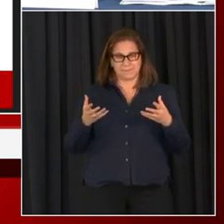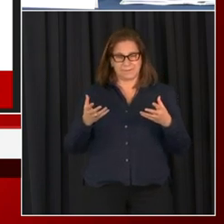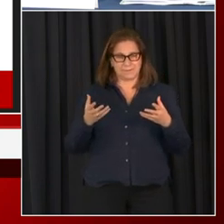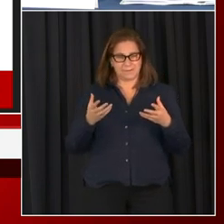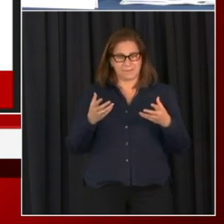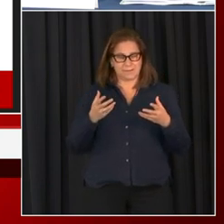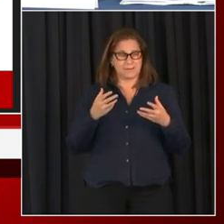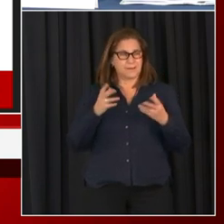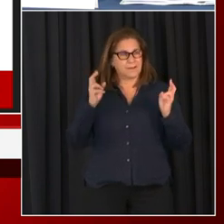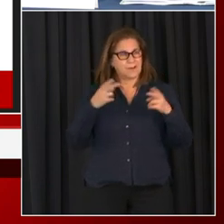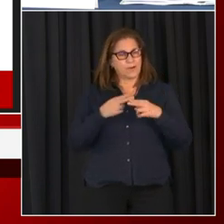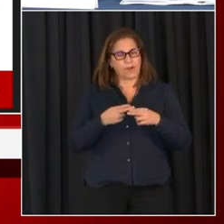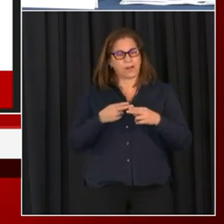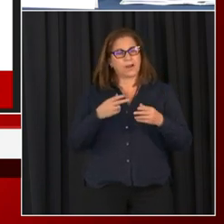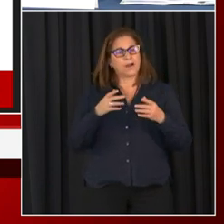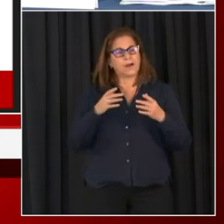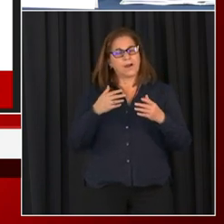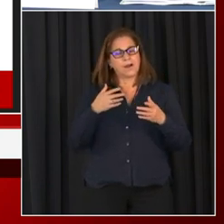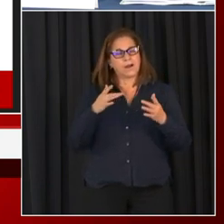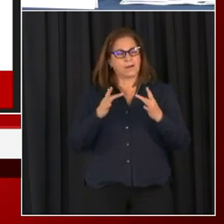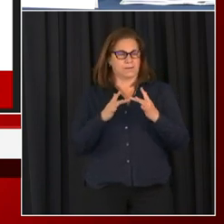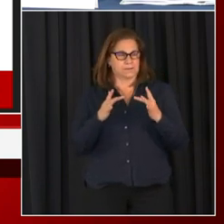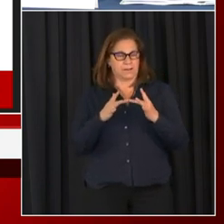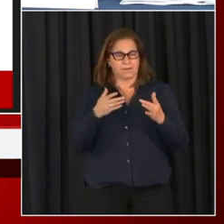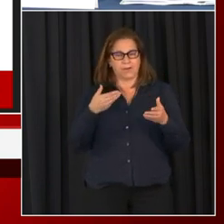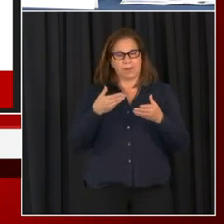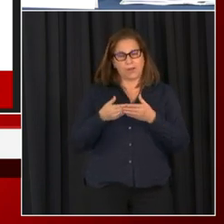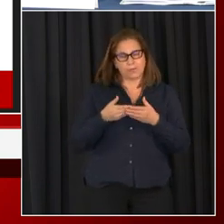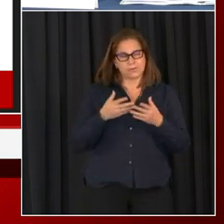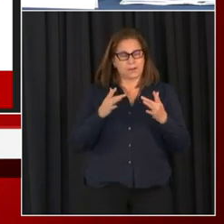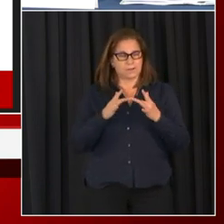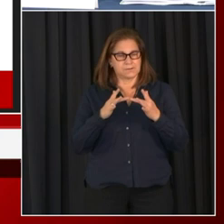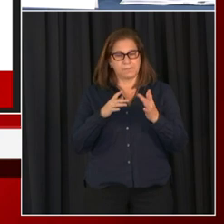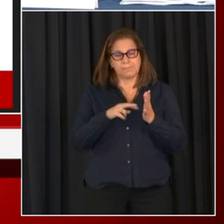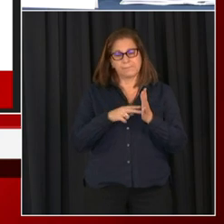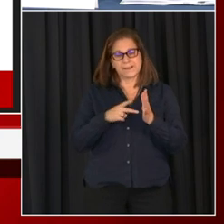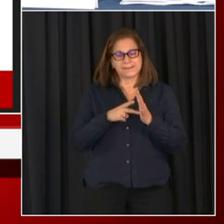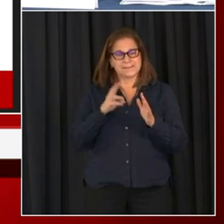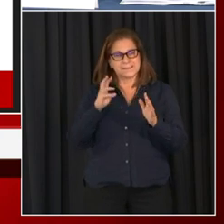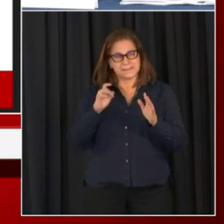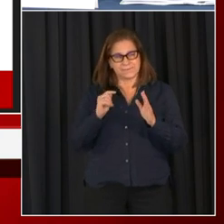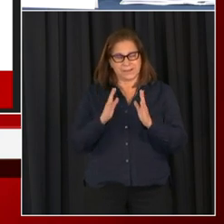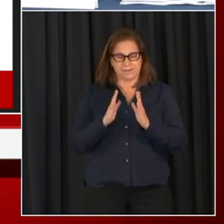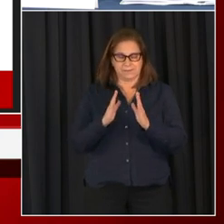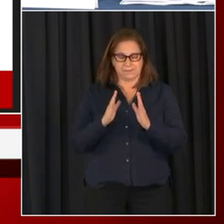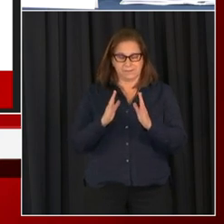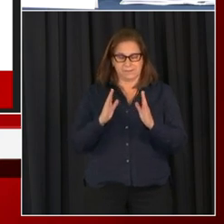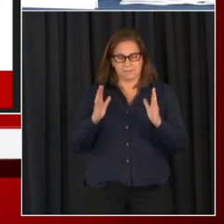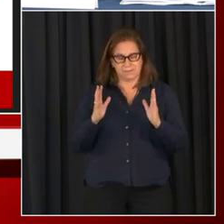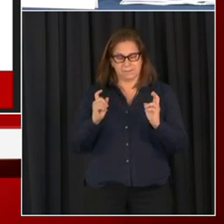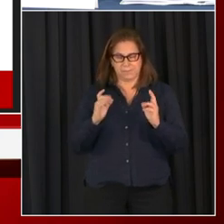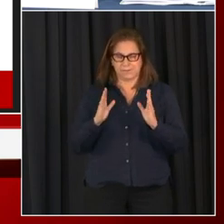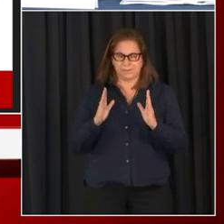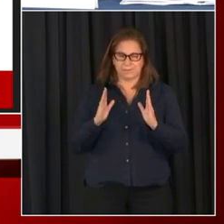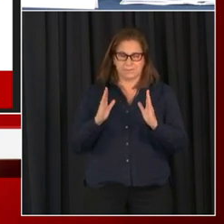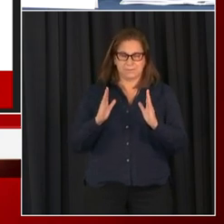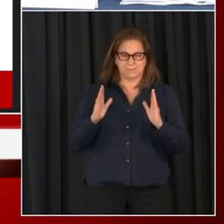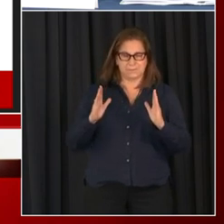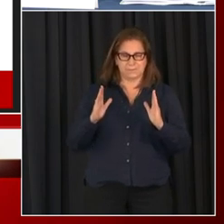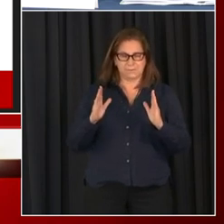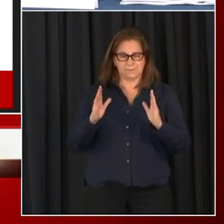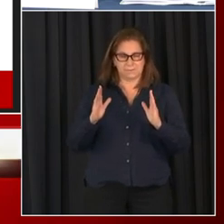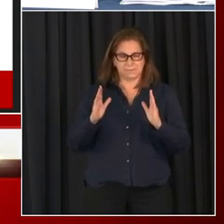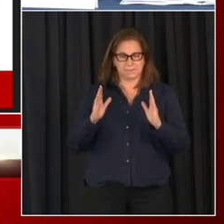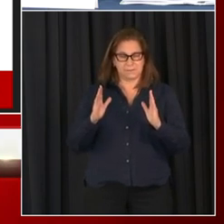contact being within 6 feet or for at least 15 minutes, or coming into contact with